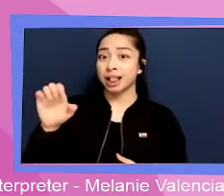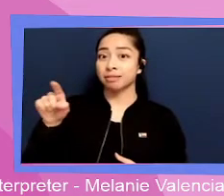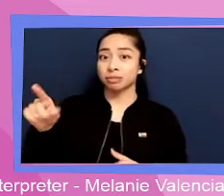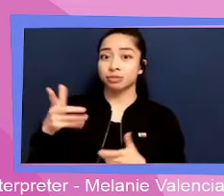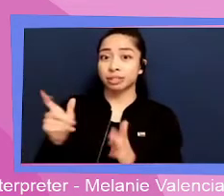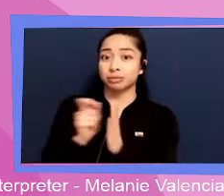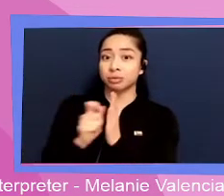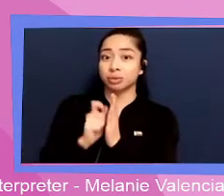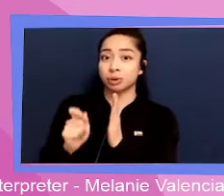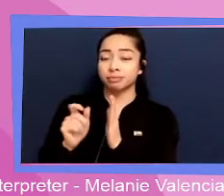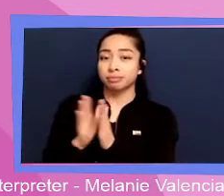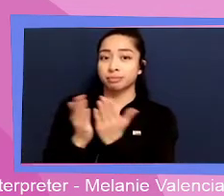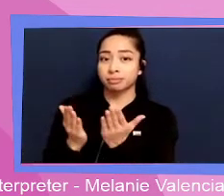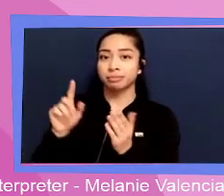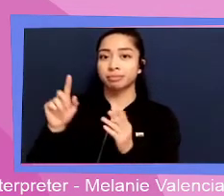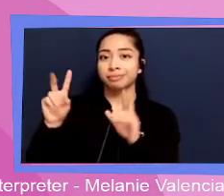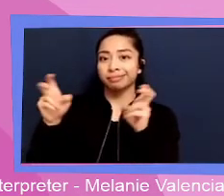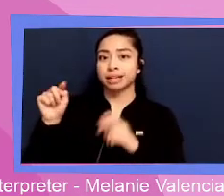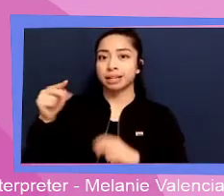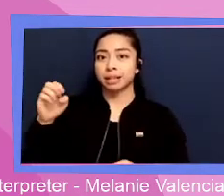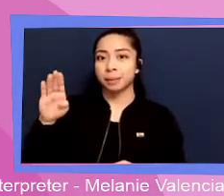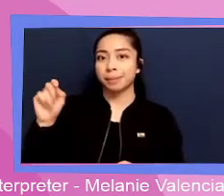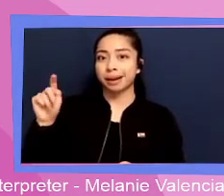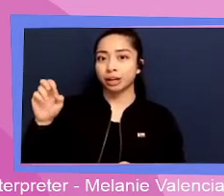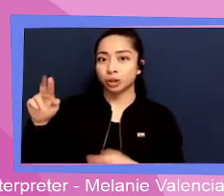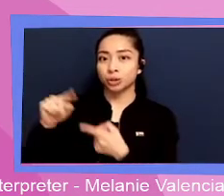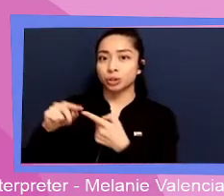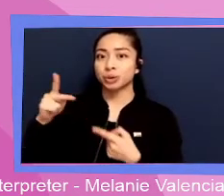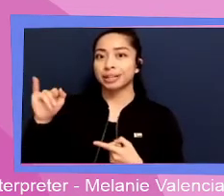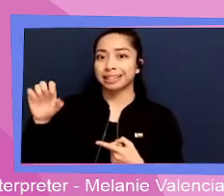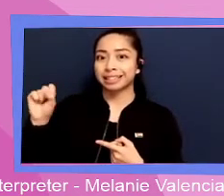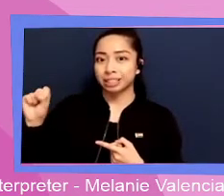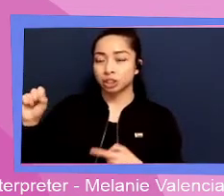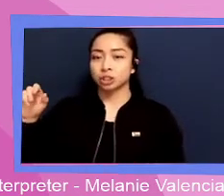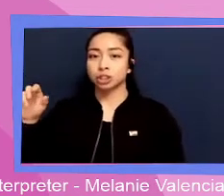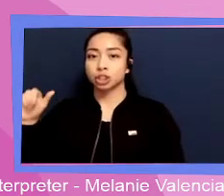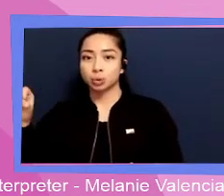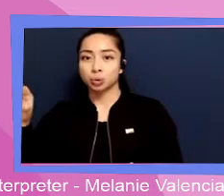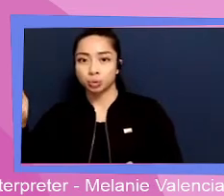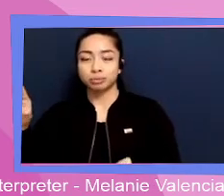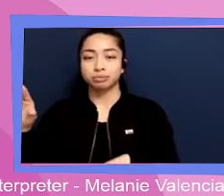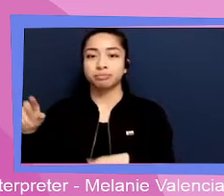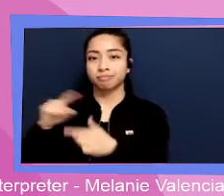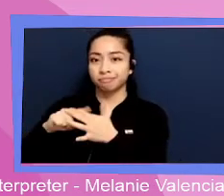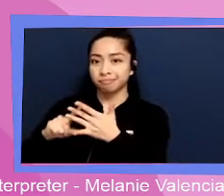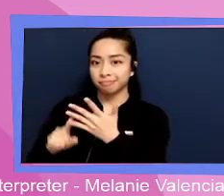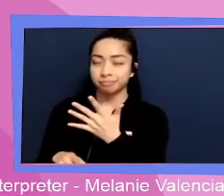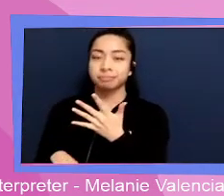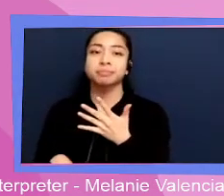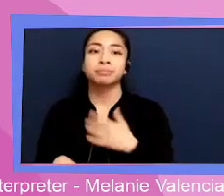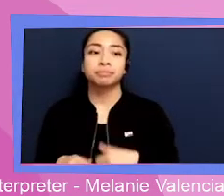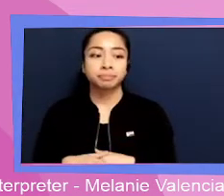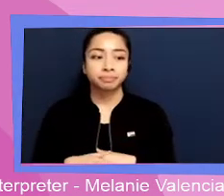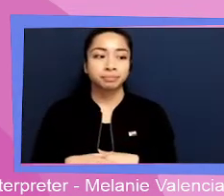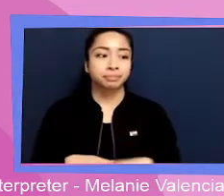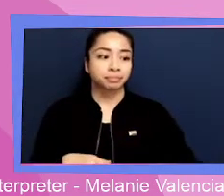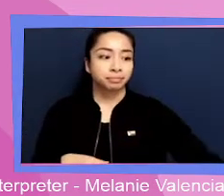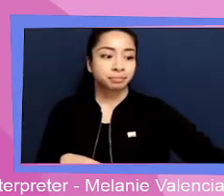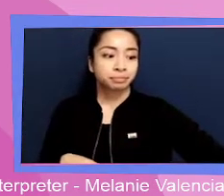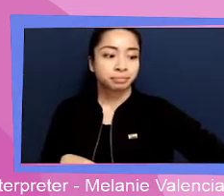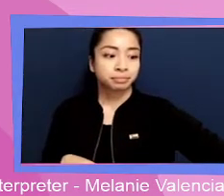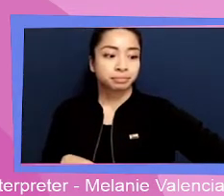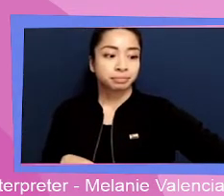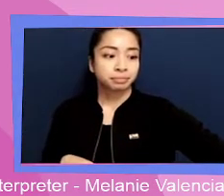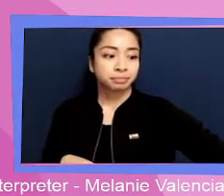the Better to Kiss You With series, which includes the Better to Kiss You With, Huntsman, and Moon Illusion.